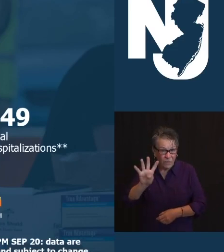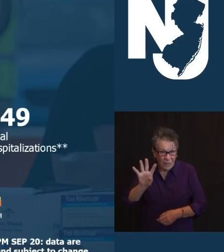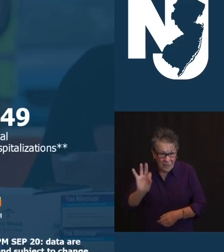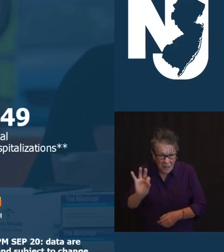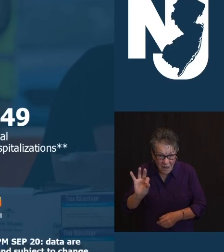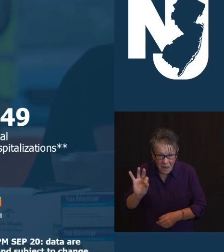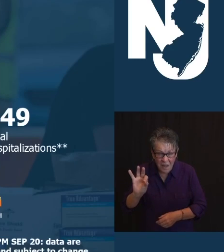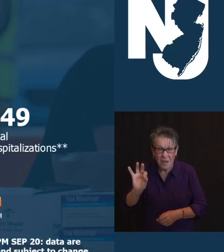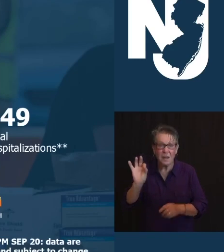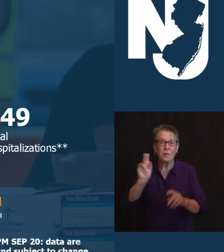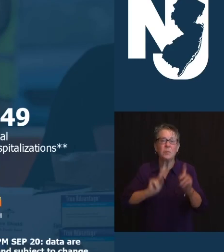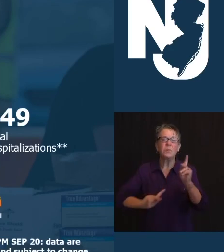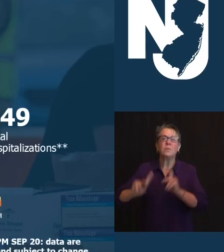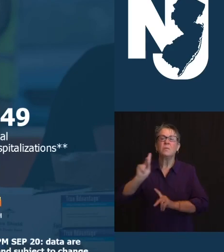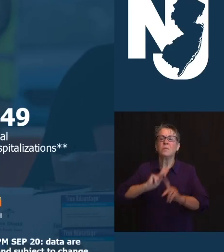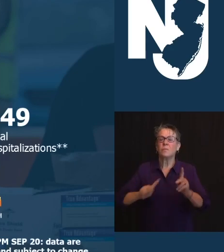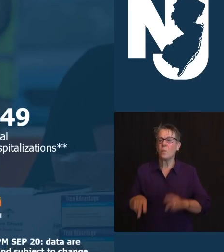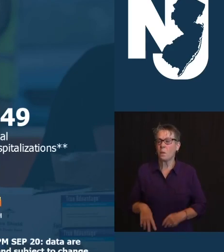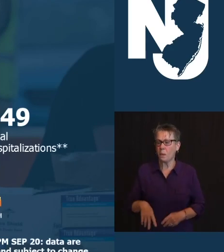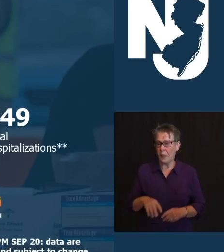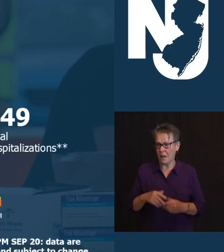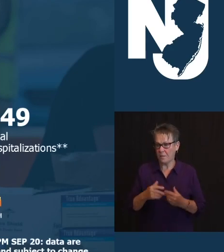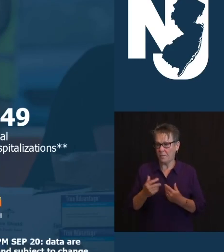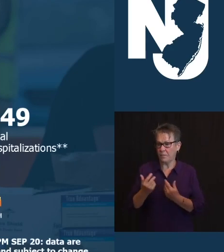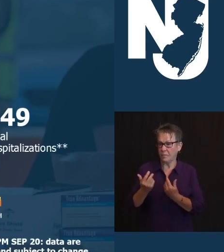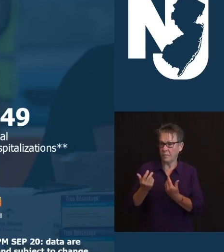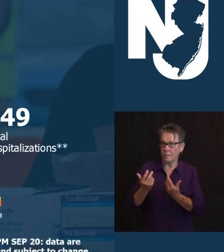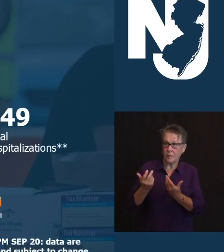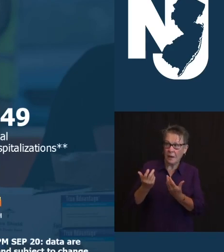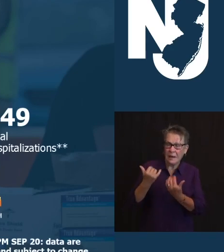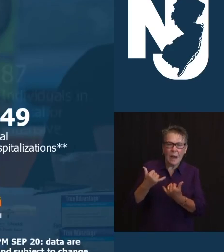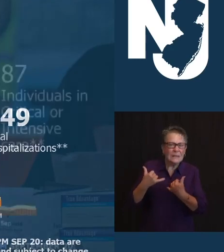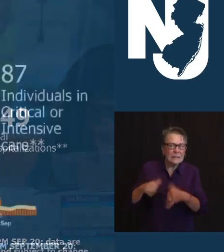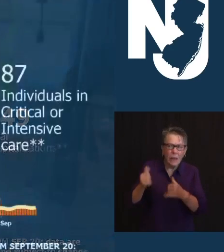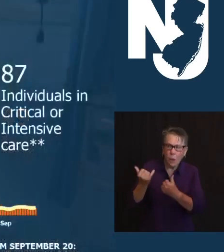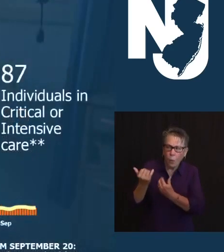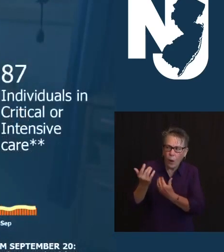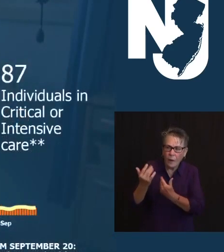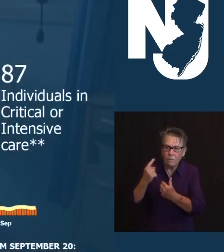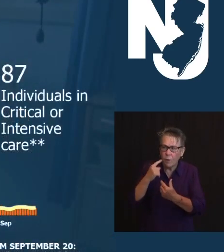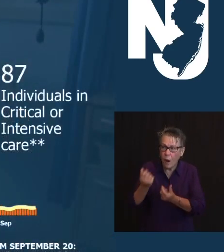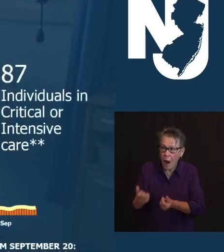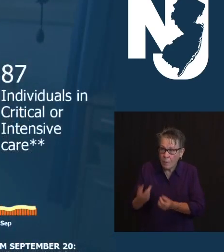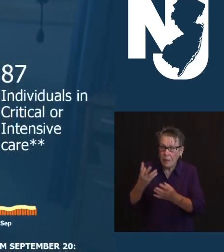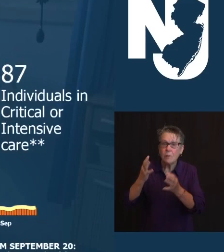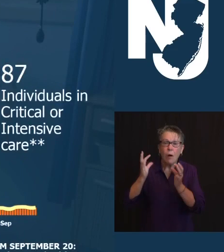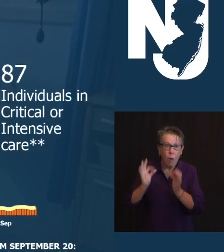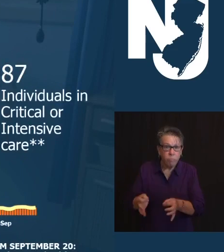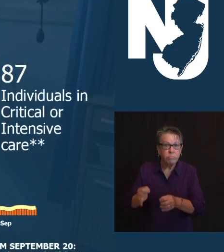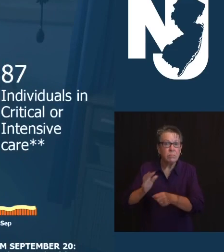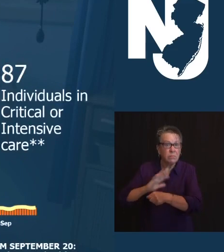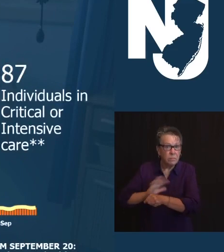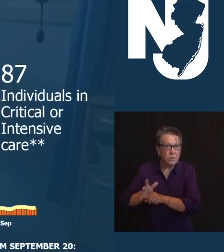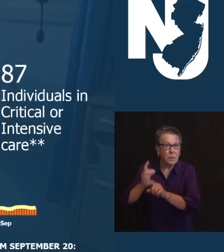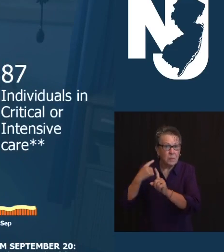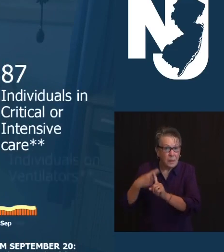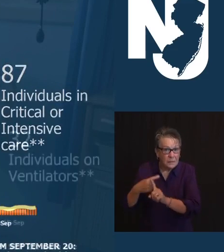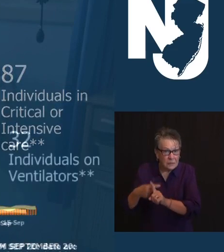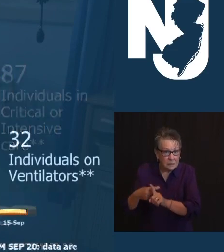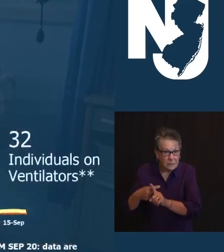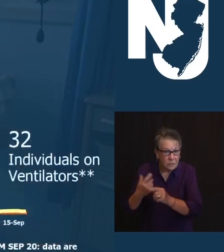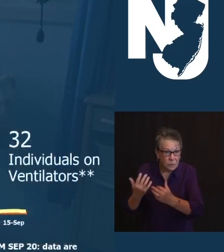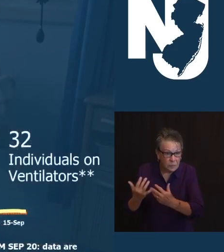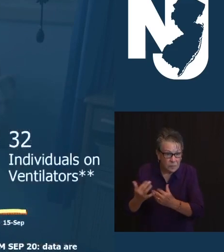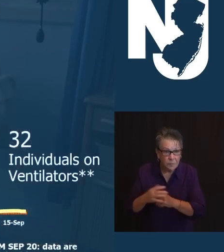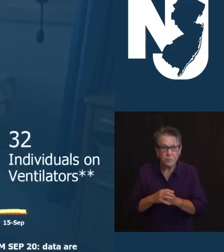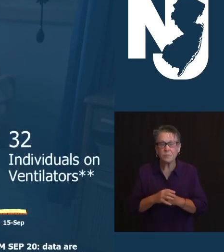awaiting confirmation for a test. That's a total of 349, 87 of whom were intensive care, 32